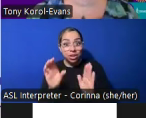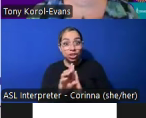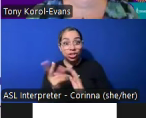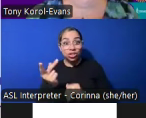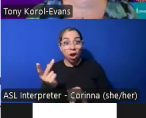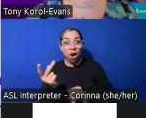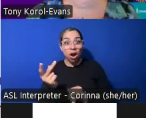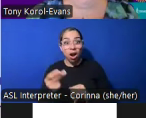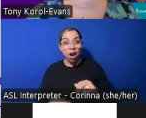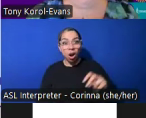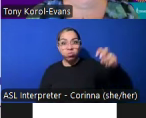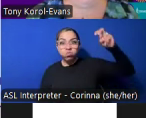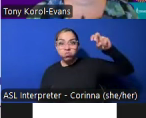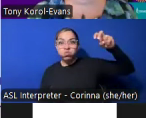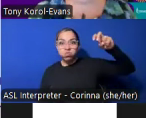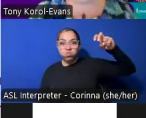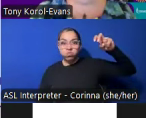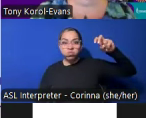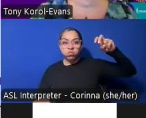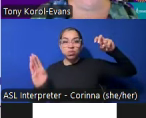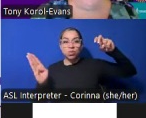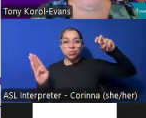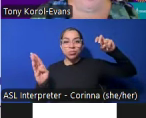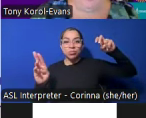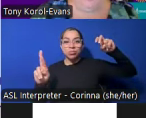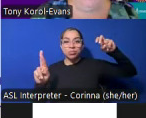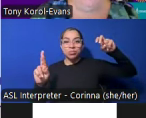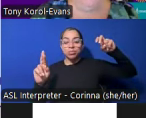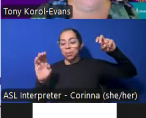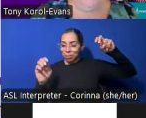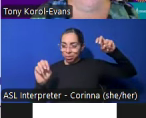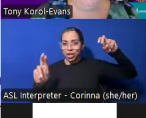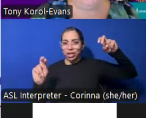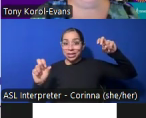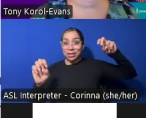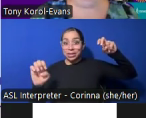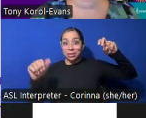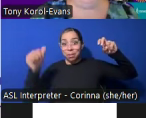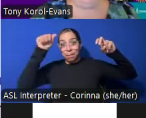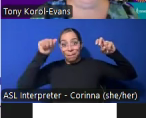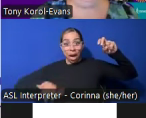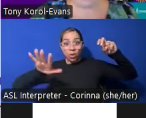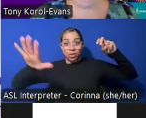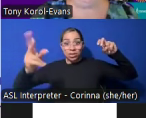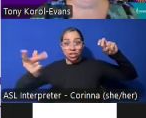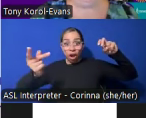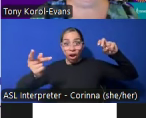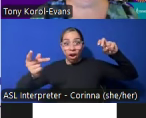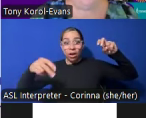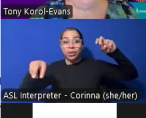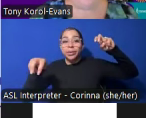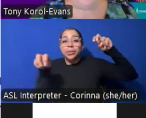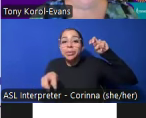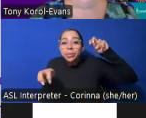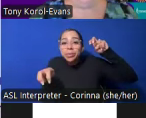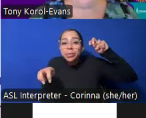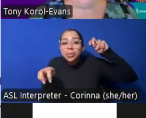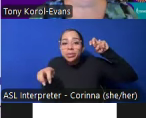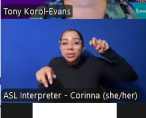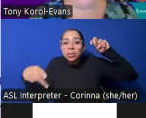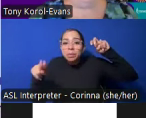Look at the Bernese Mountain Dog. Look at the Puggle. That is a big difference in dog